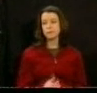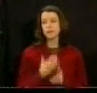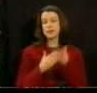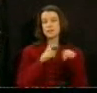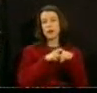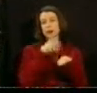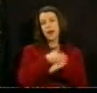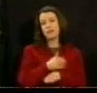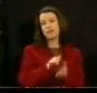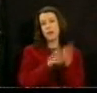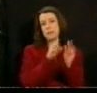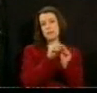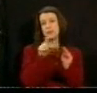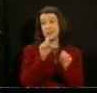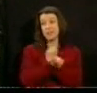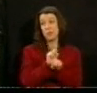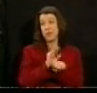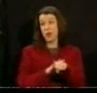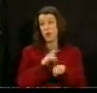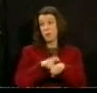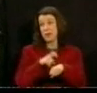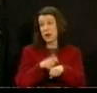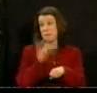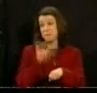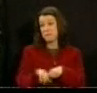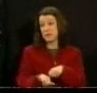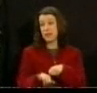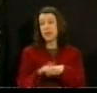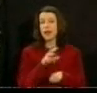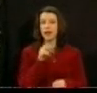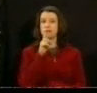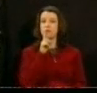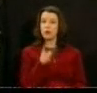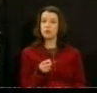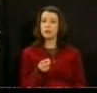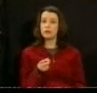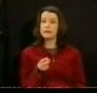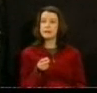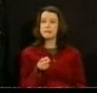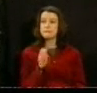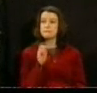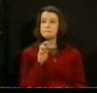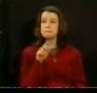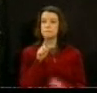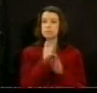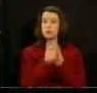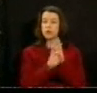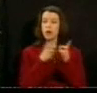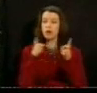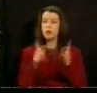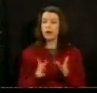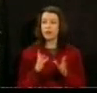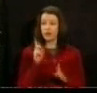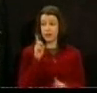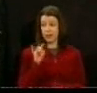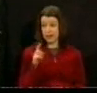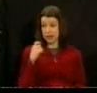Sometime after that meeting, we need to work on the time of that. And certainly, Mr. Law Director,